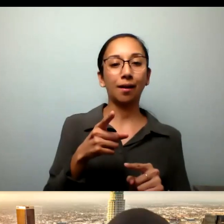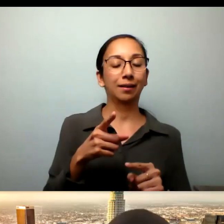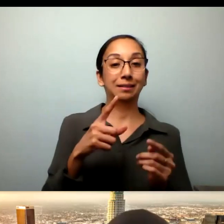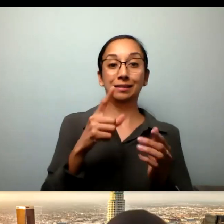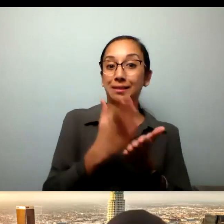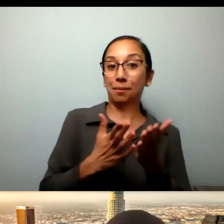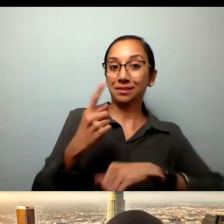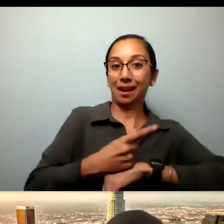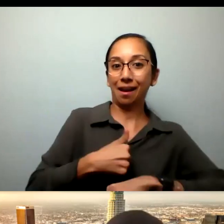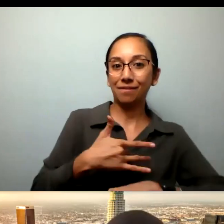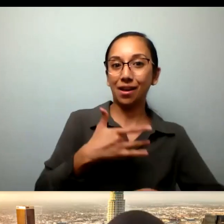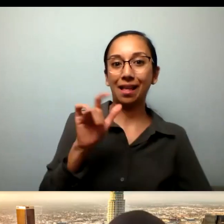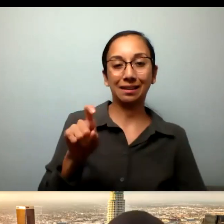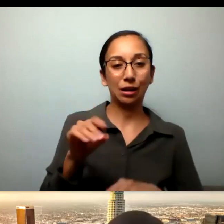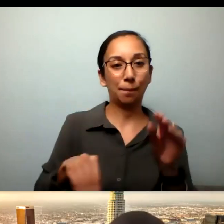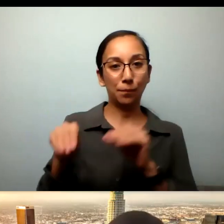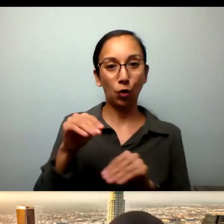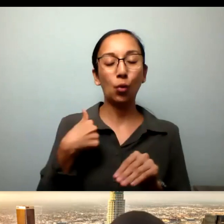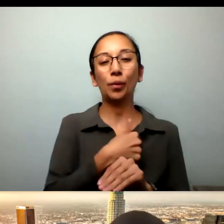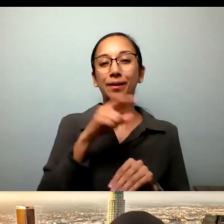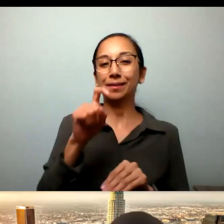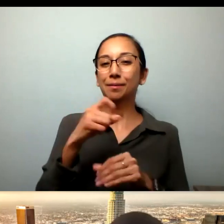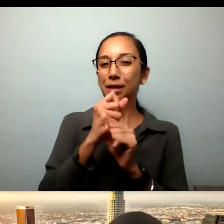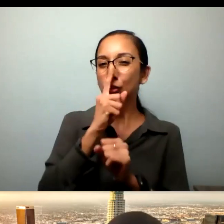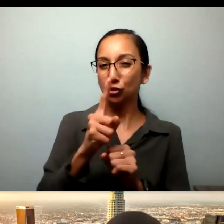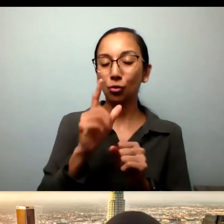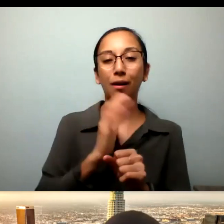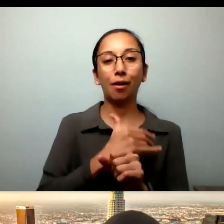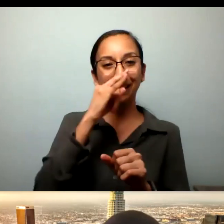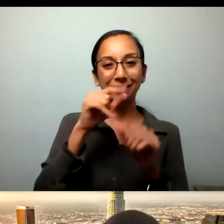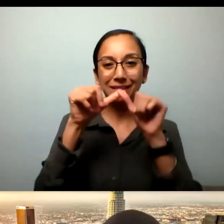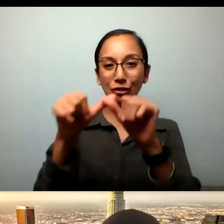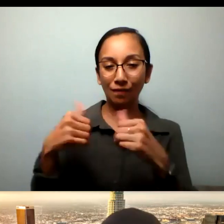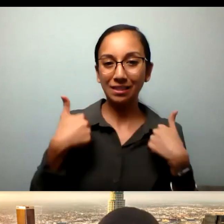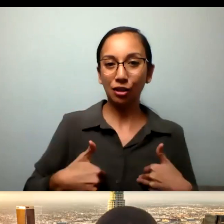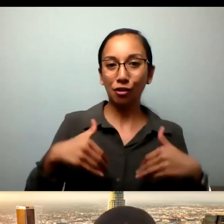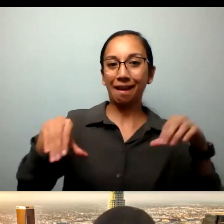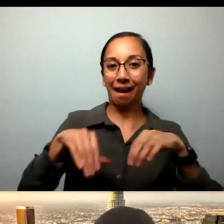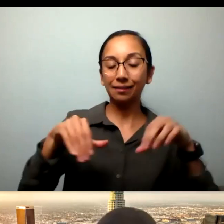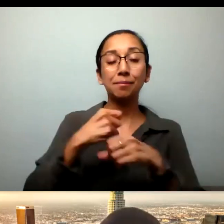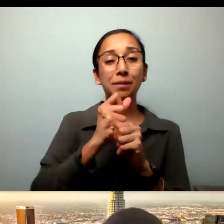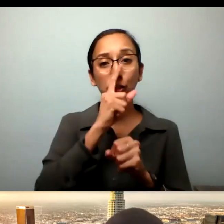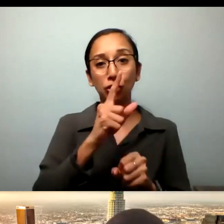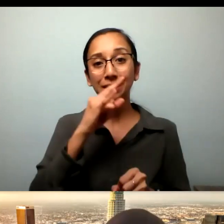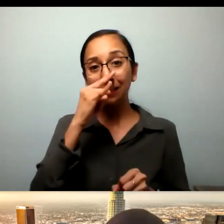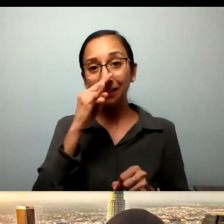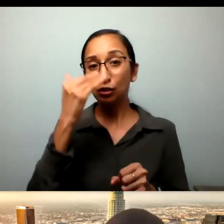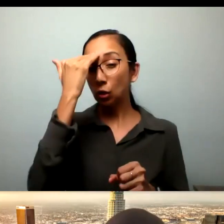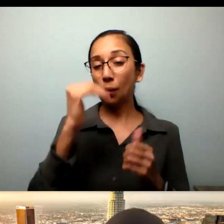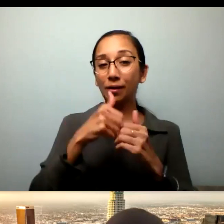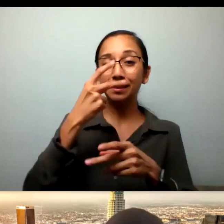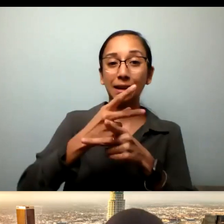move. We need our kids to continue to be physically active and understand, you know, how to take care of their body, their health,